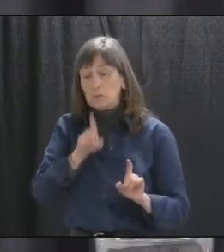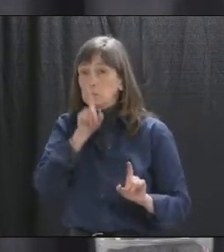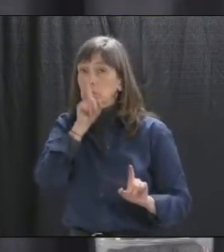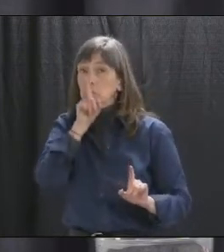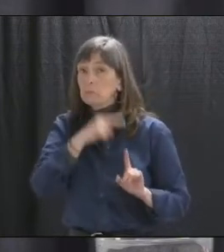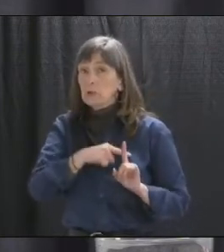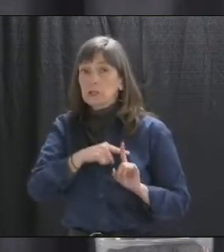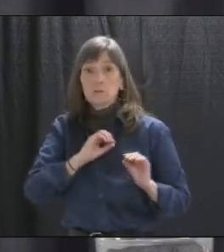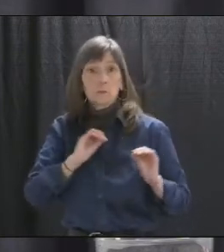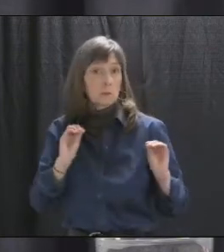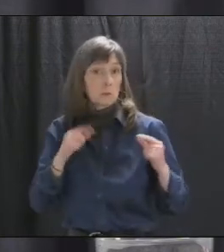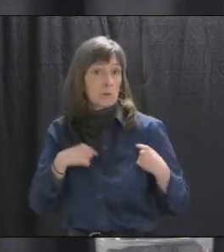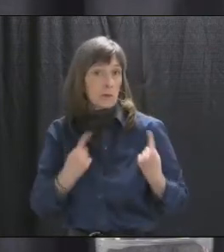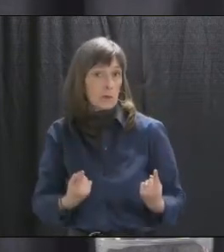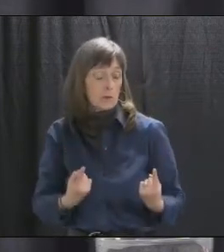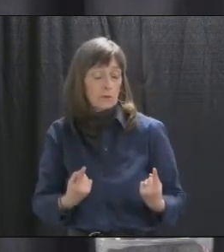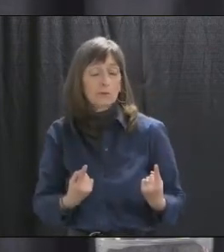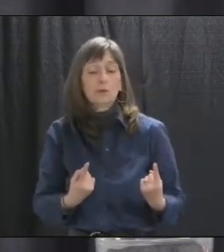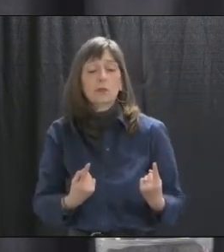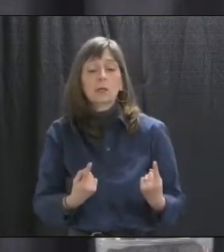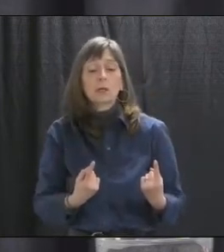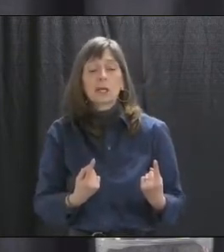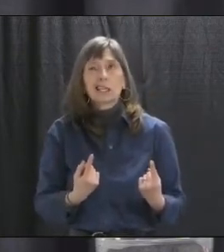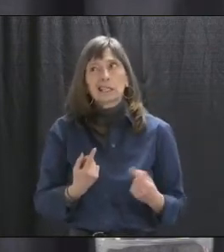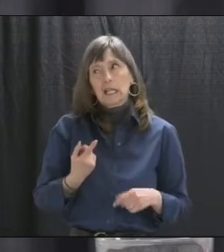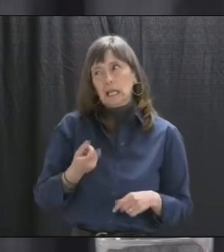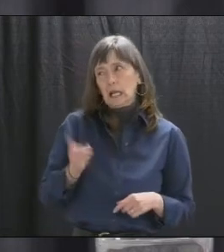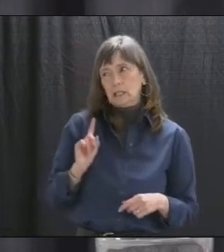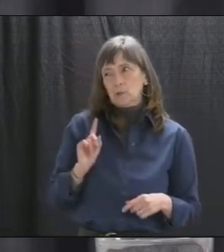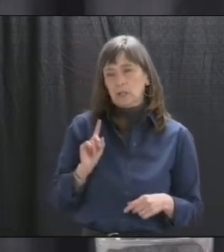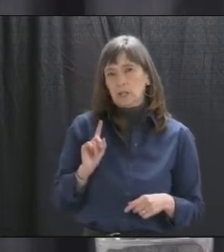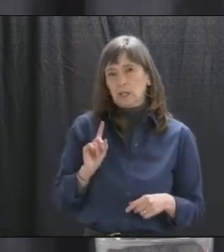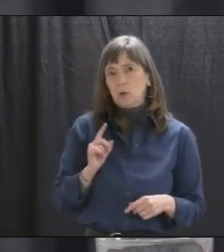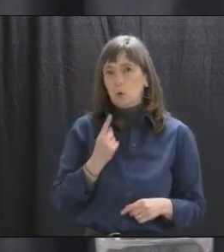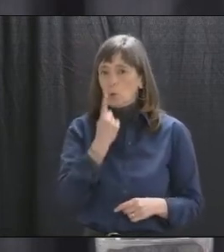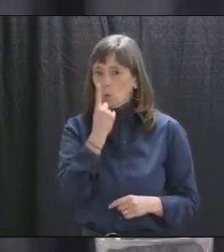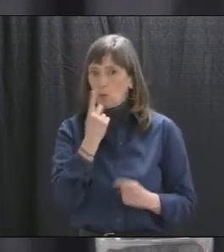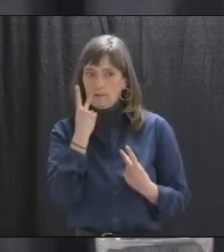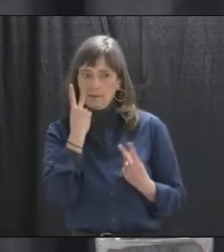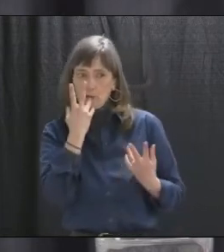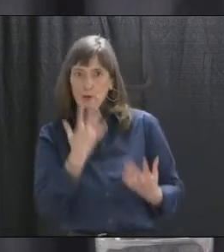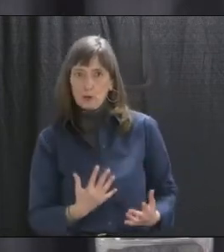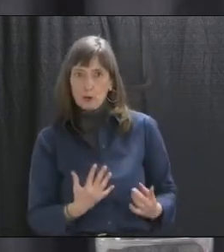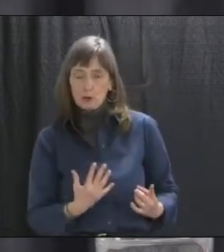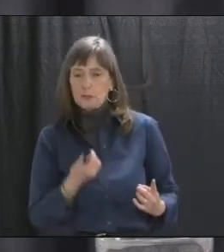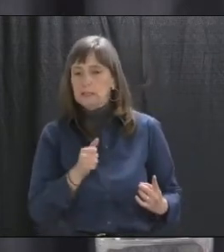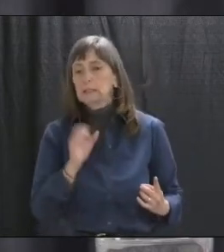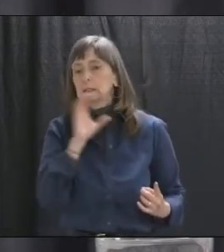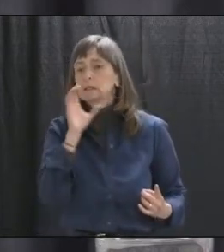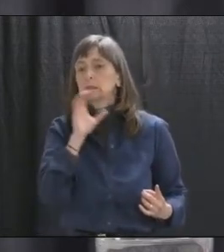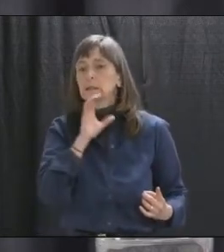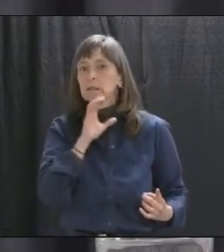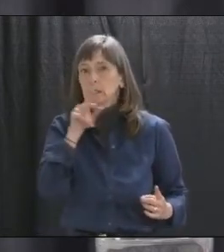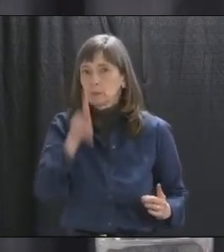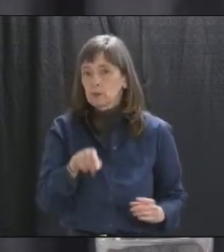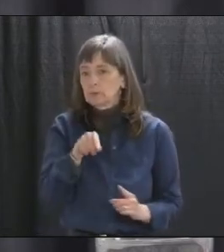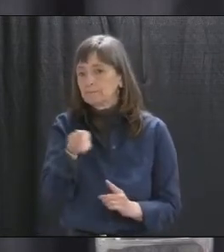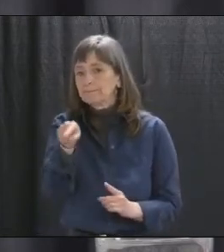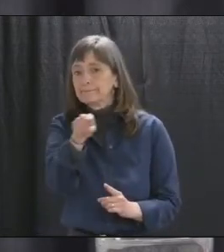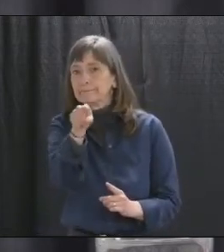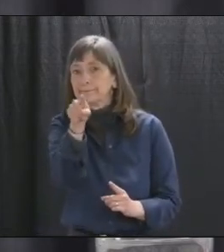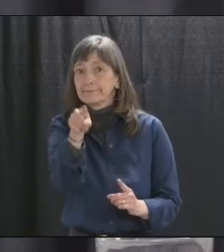either. There was, late last week, one individual visitor who was still trying to track down, but I'd have